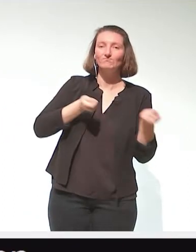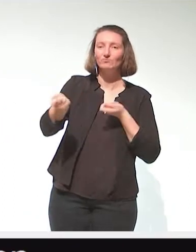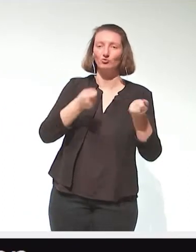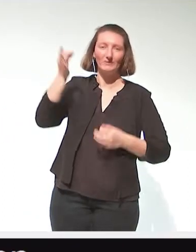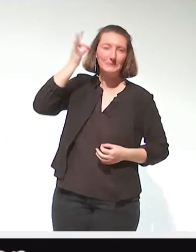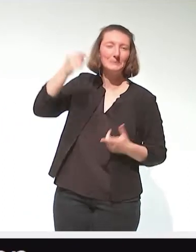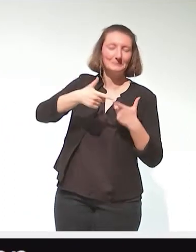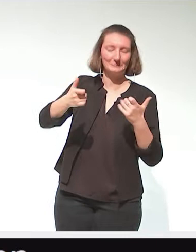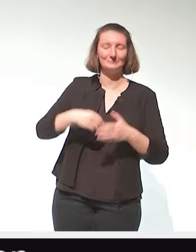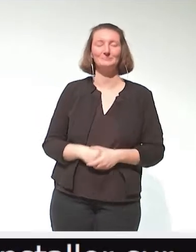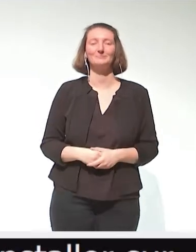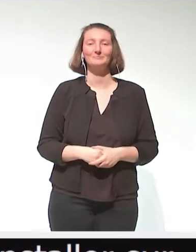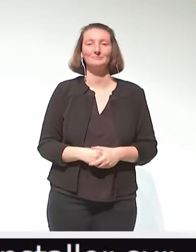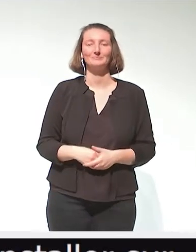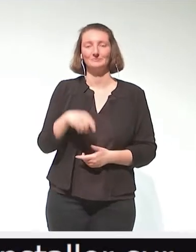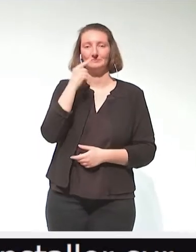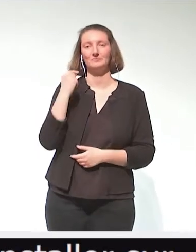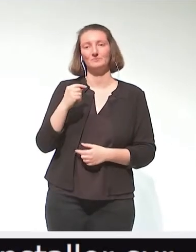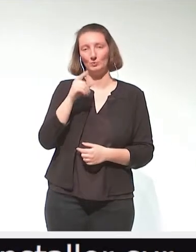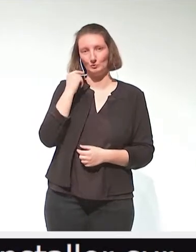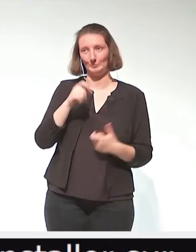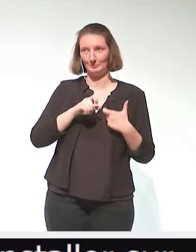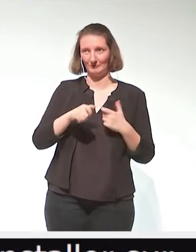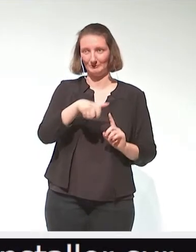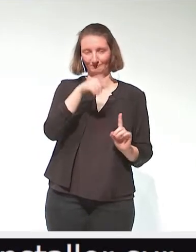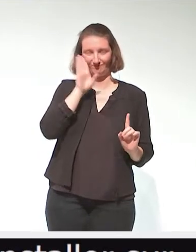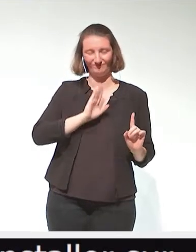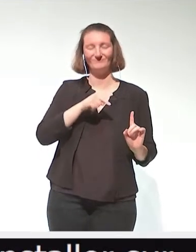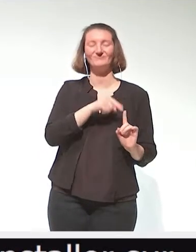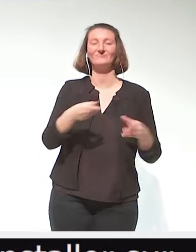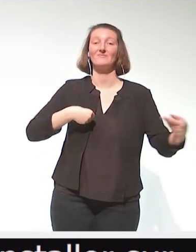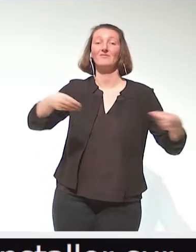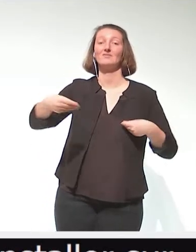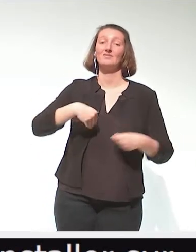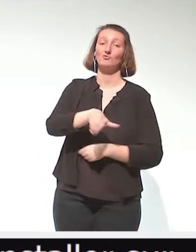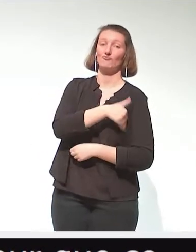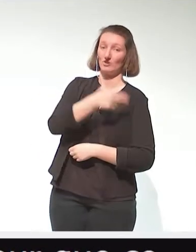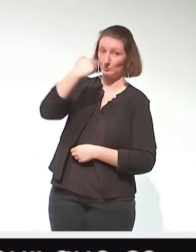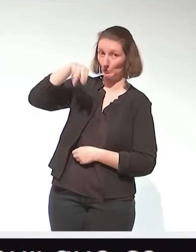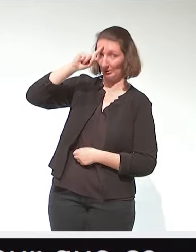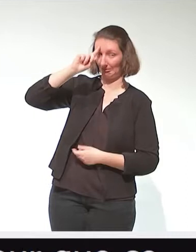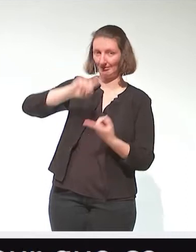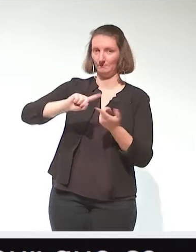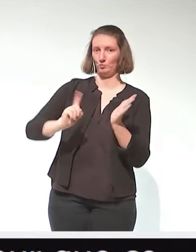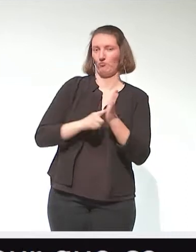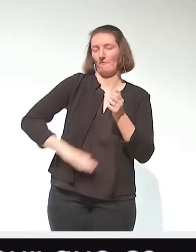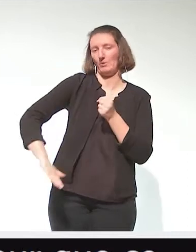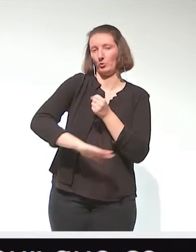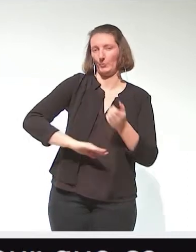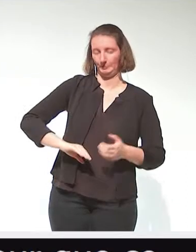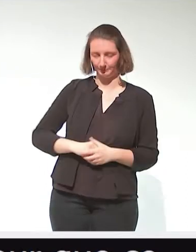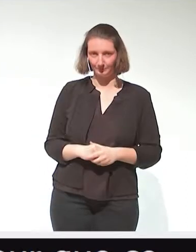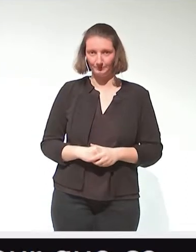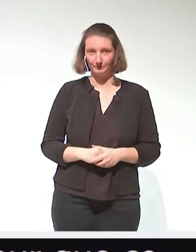us on stage. It'll be easier. And then we will hear from Michael O'Flaherty, Director of the European Agency for Fundamental